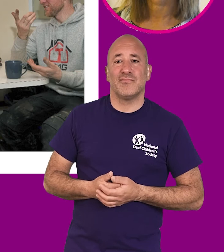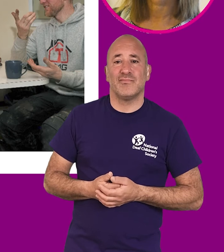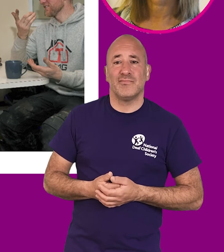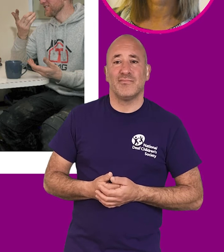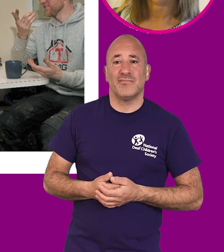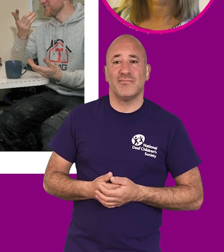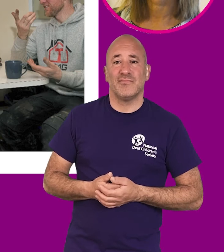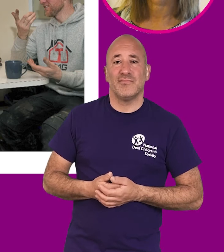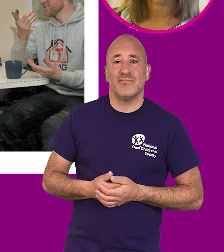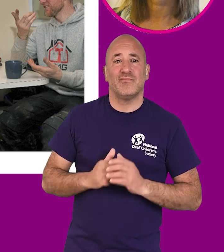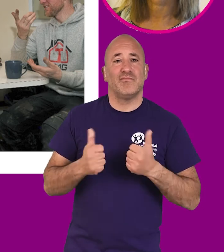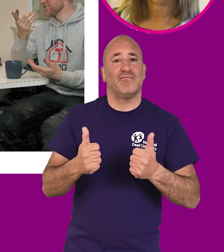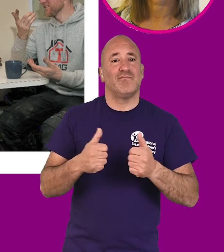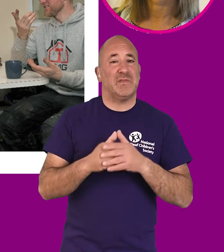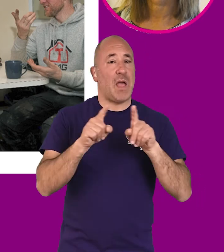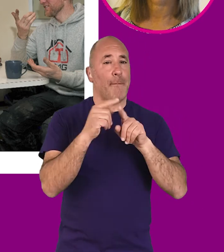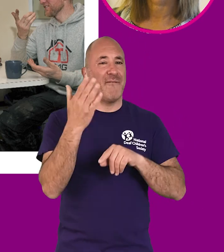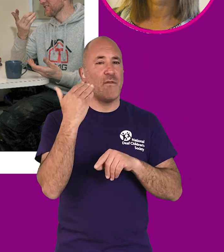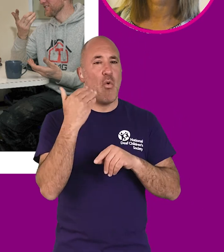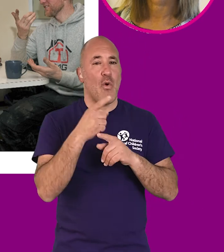Right, here we go. Thank you.